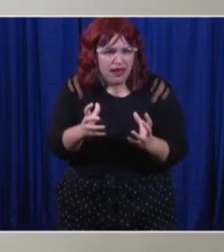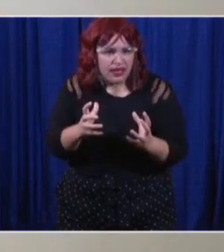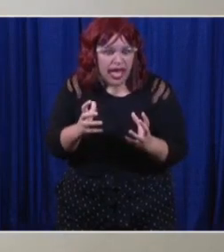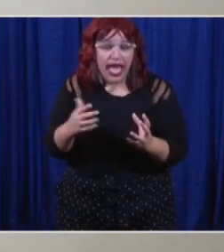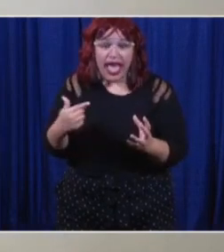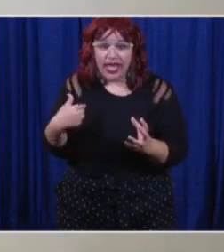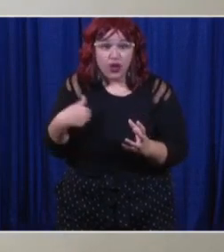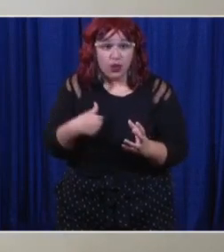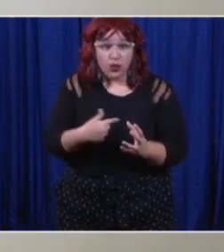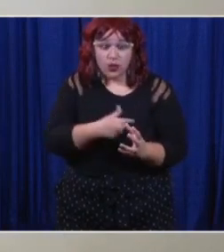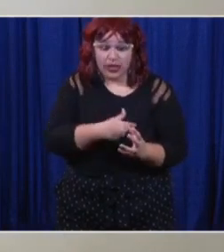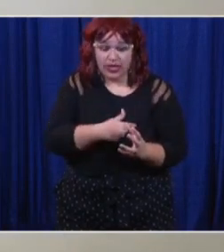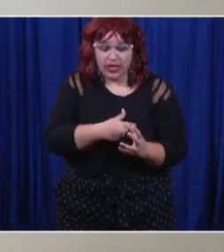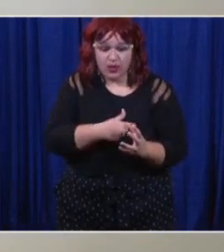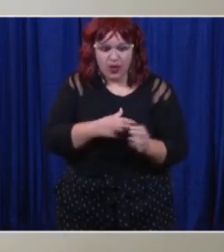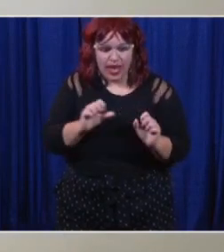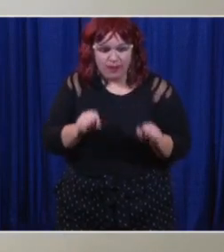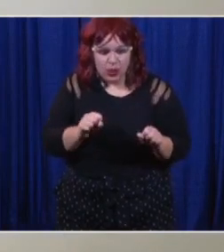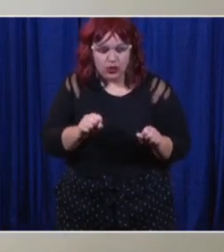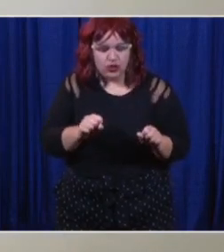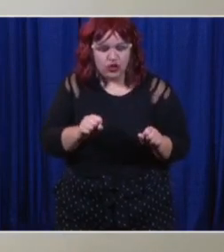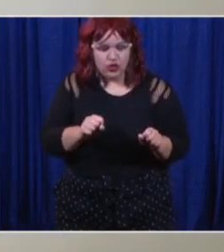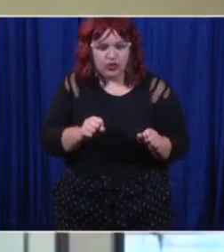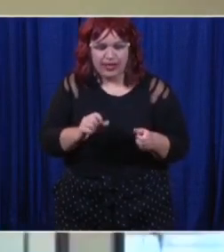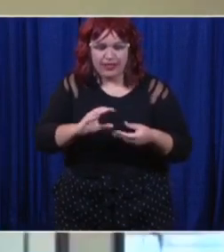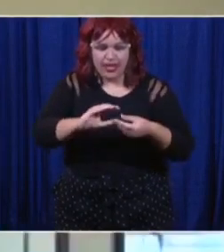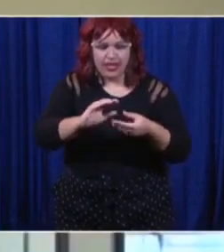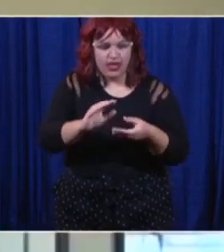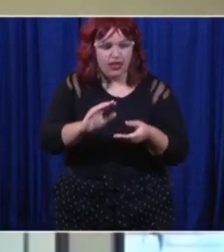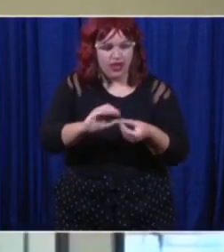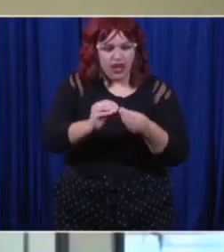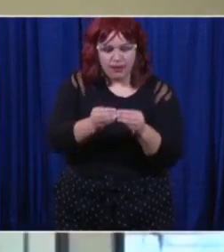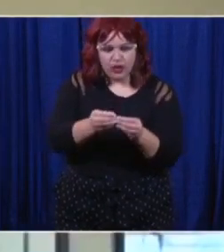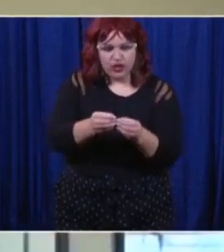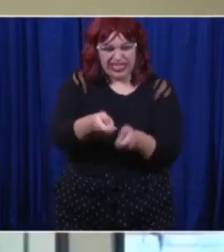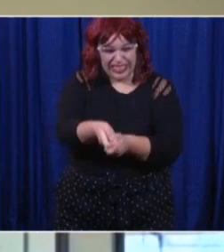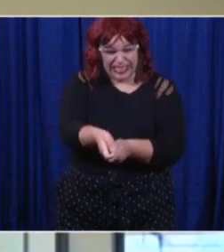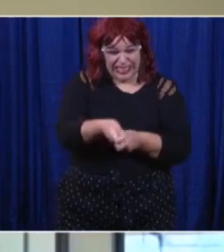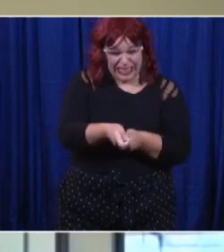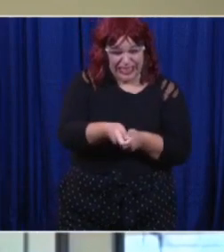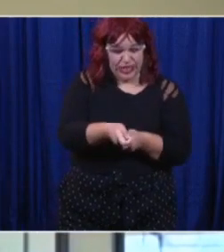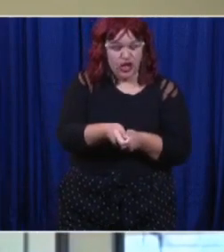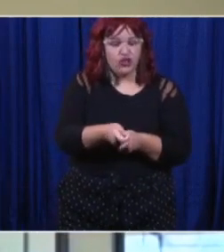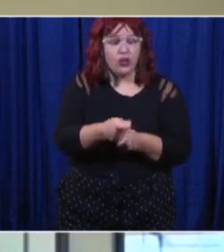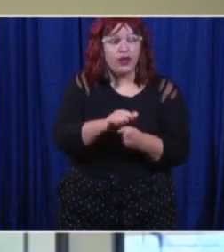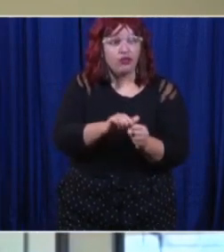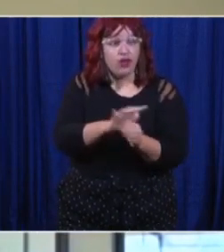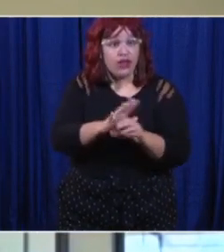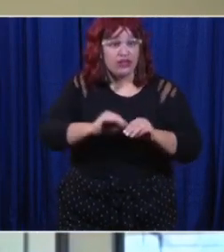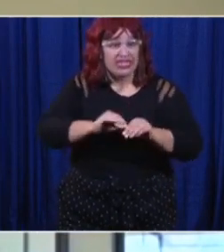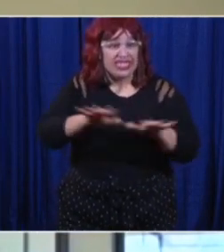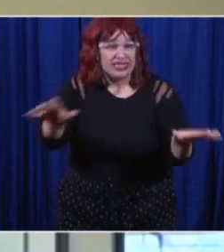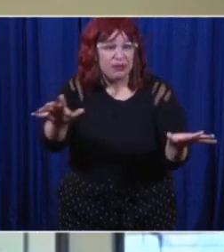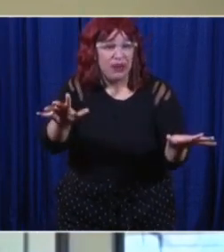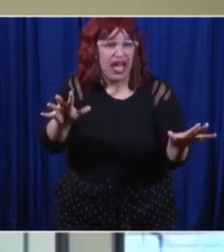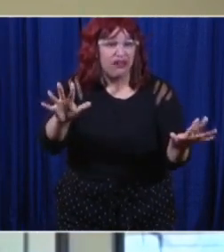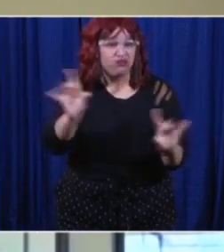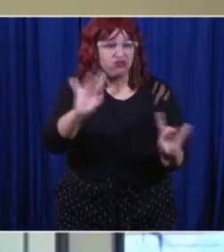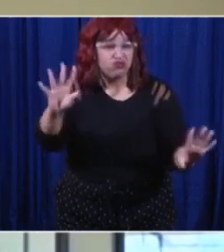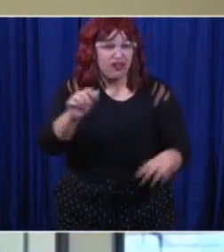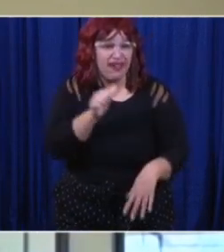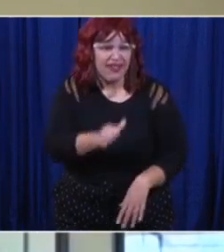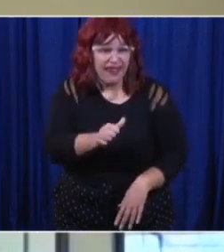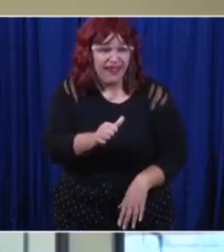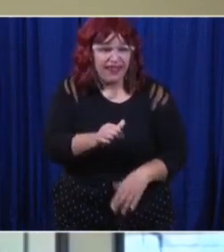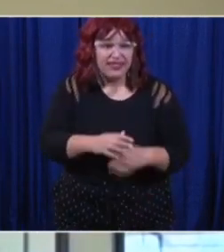by pulling together to reduce spread. The capacity challenges facing our hospitals during the spring and summer